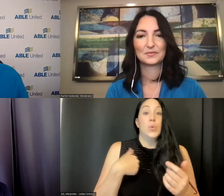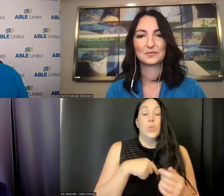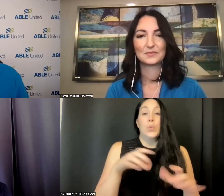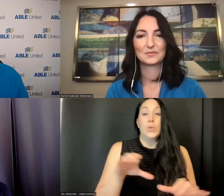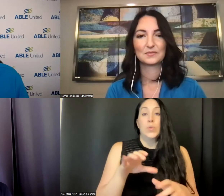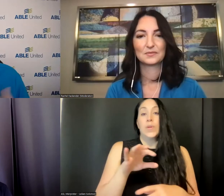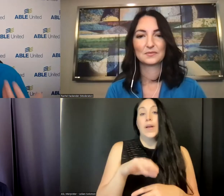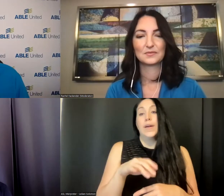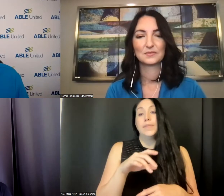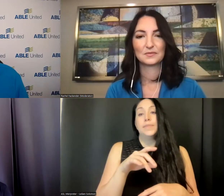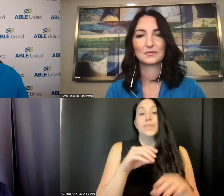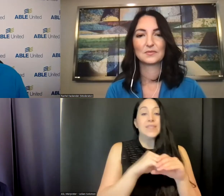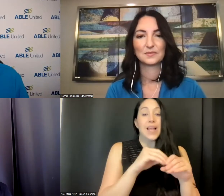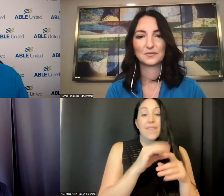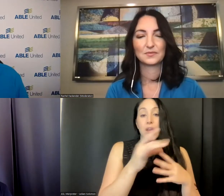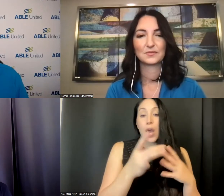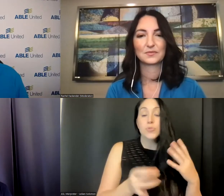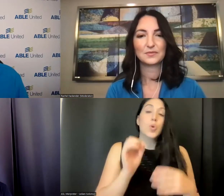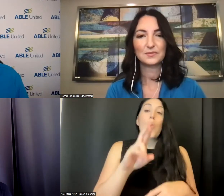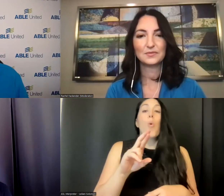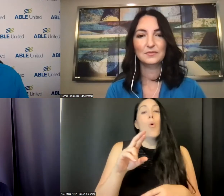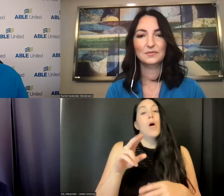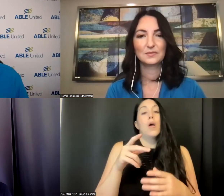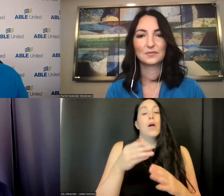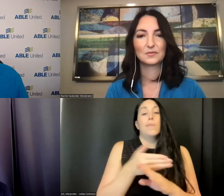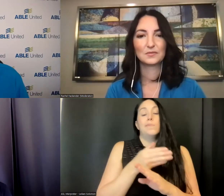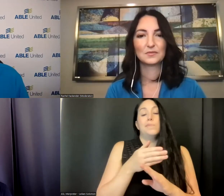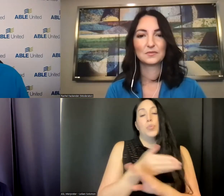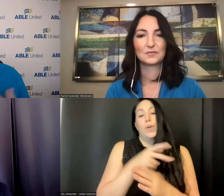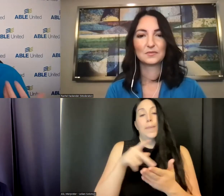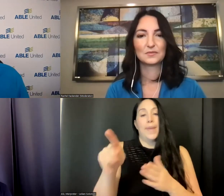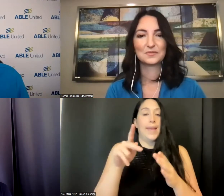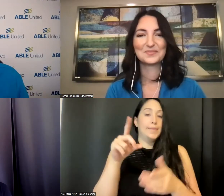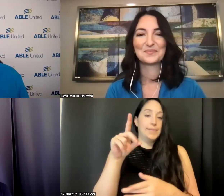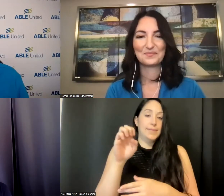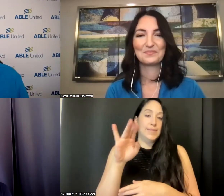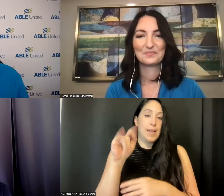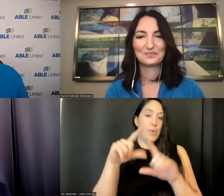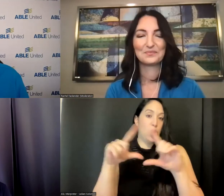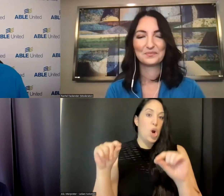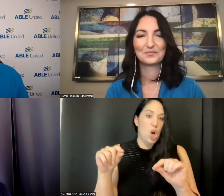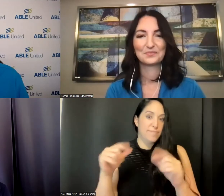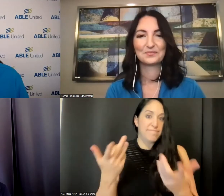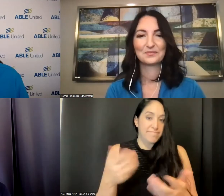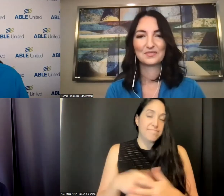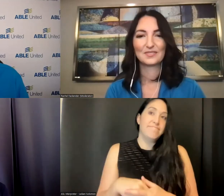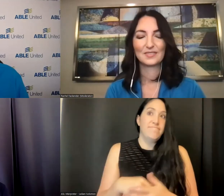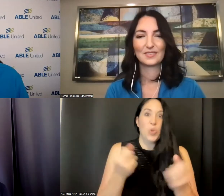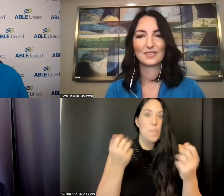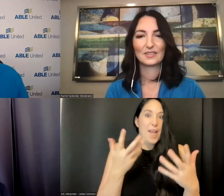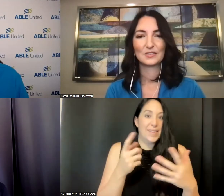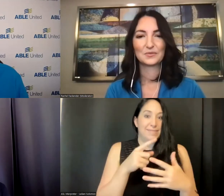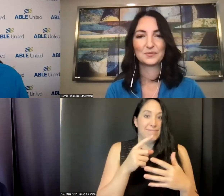our prepaid reloadable debit card to give people additional flexibility. So just a lot of exciting things happening with ABLE United, and looking